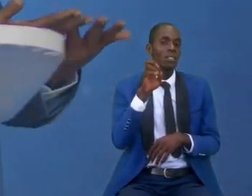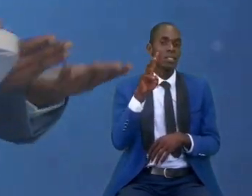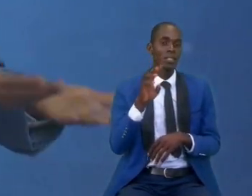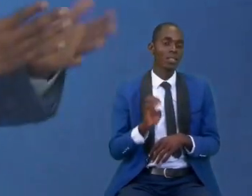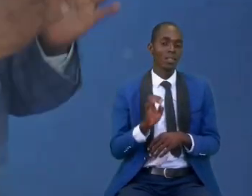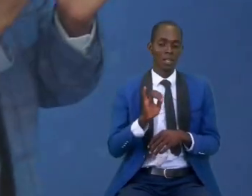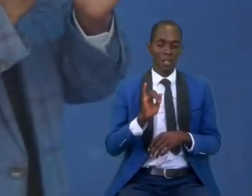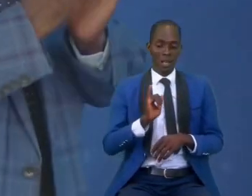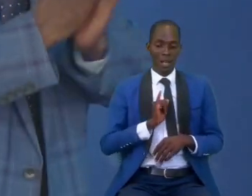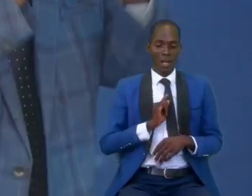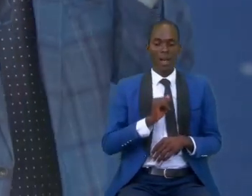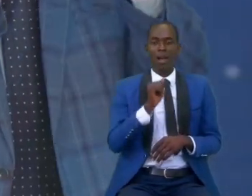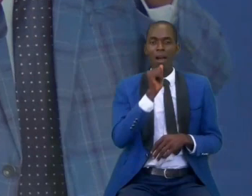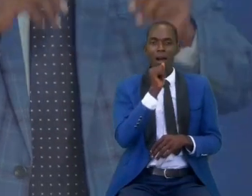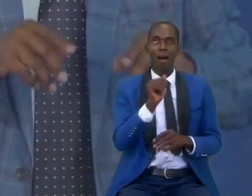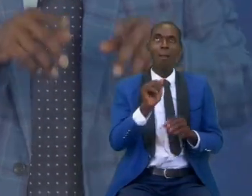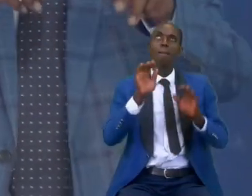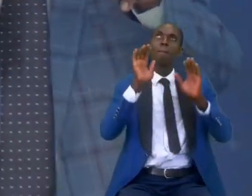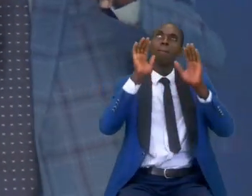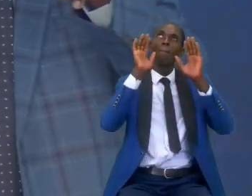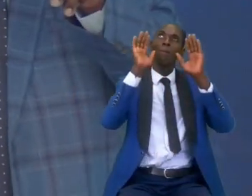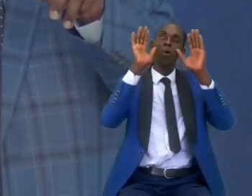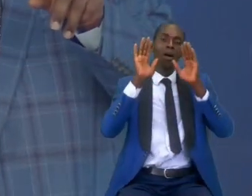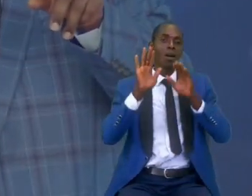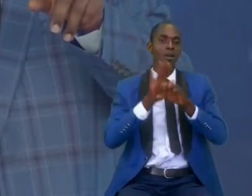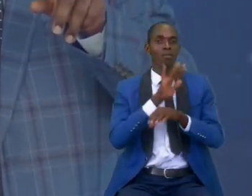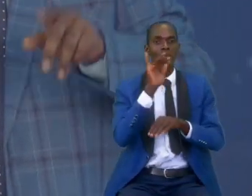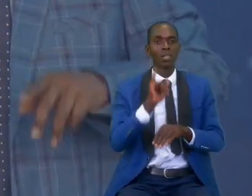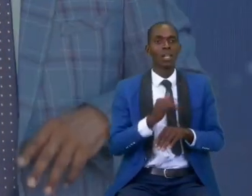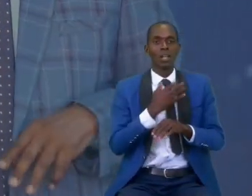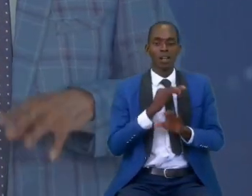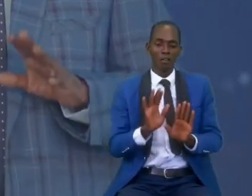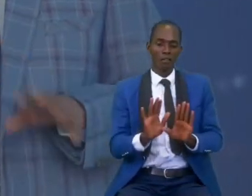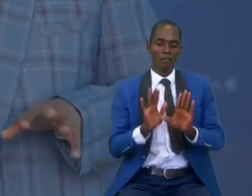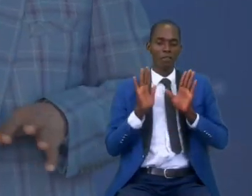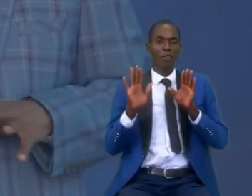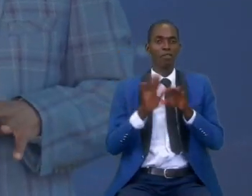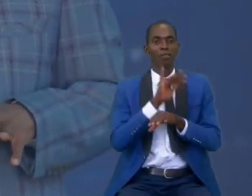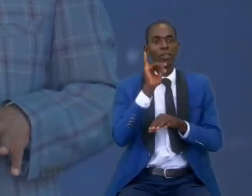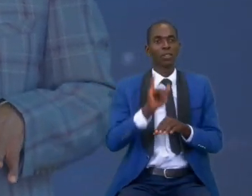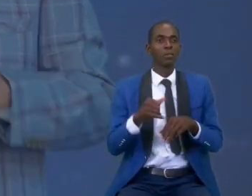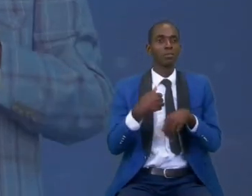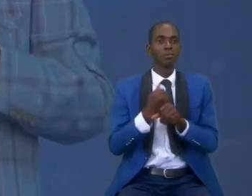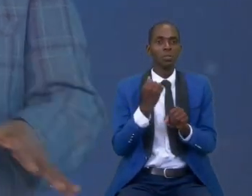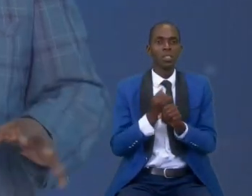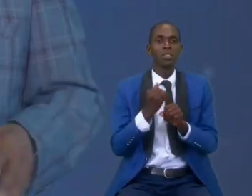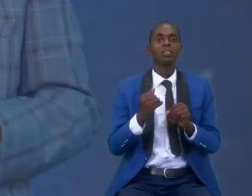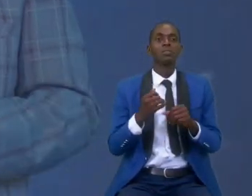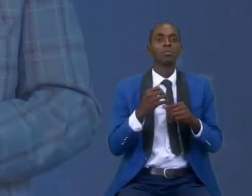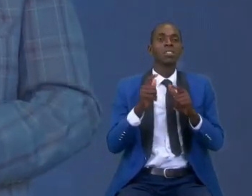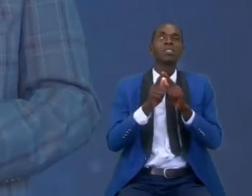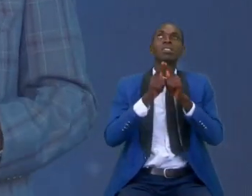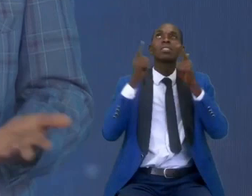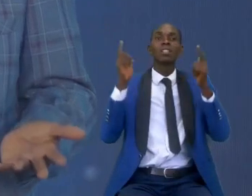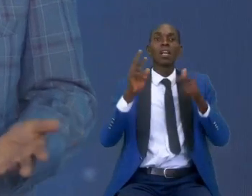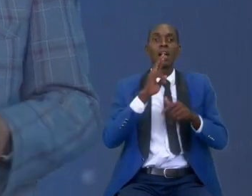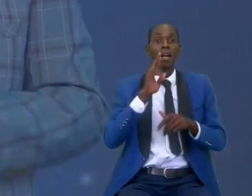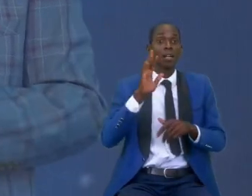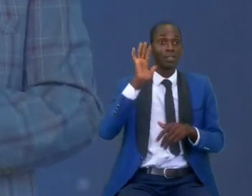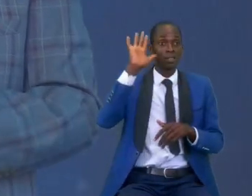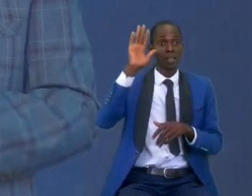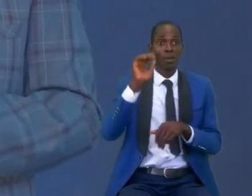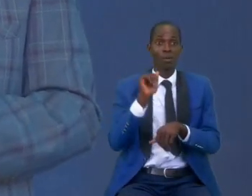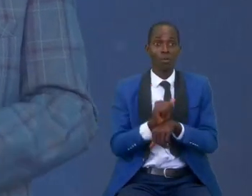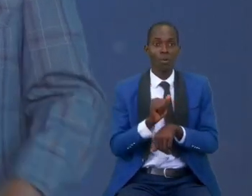fearfully made marvelous at thy works, and that my soul